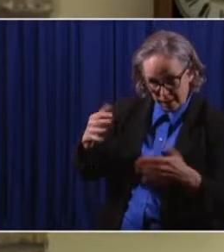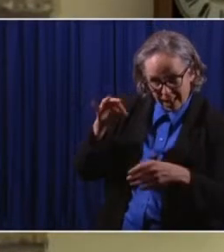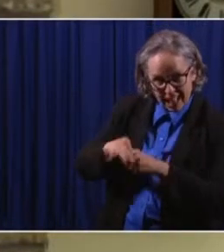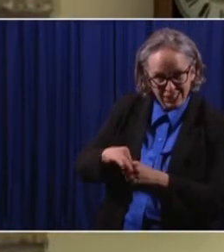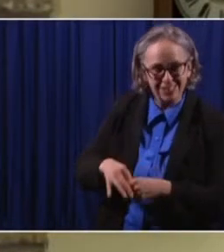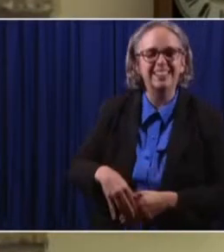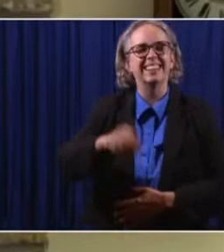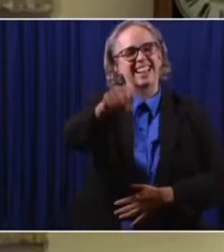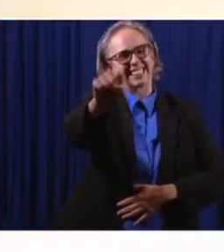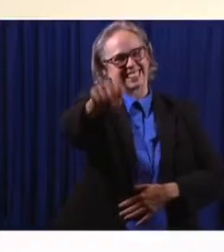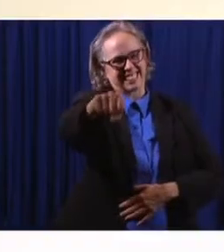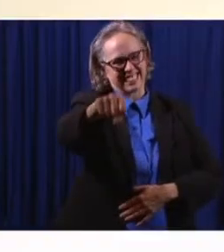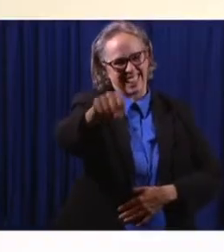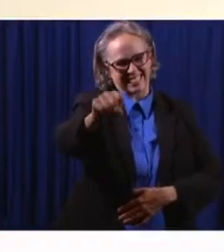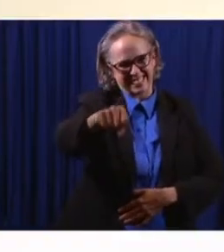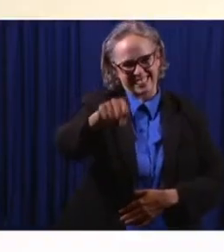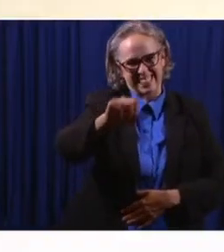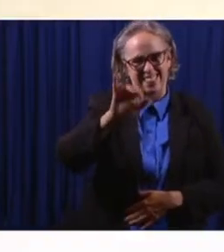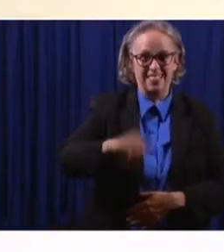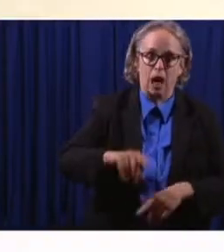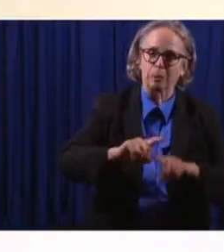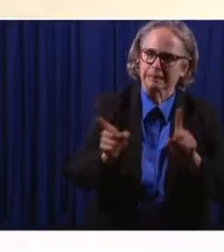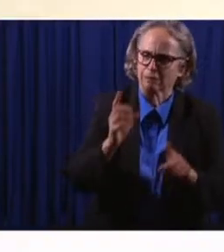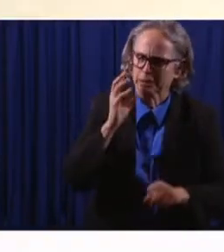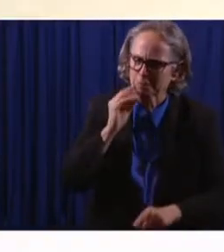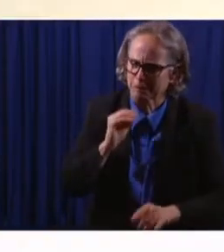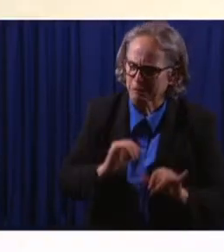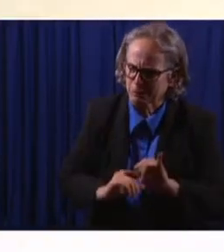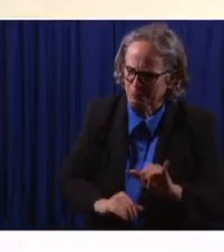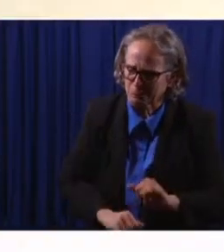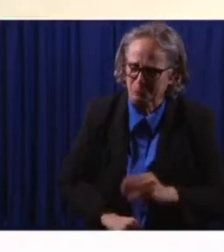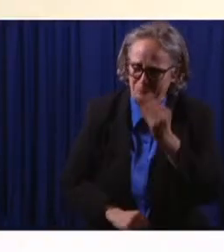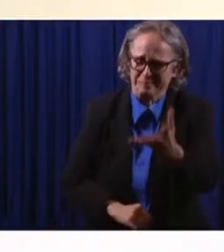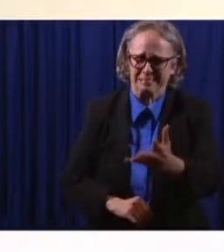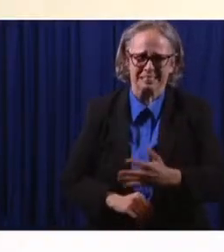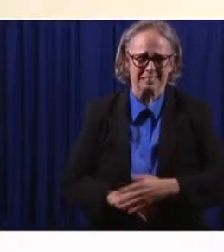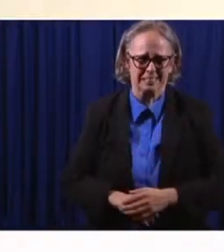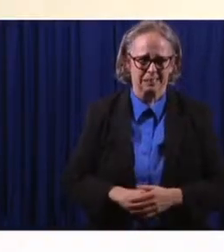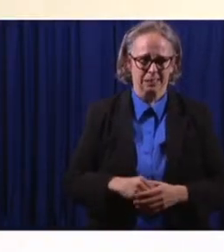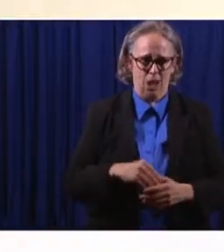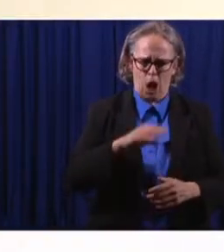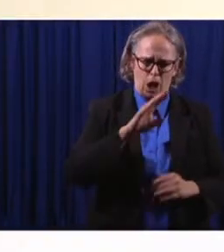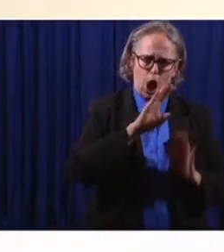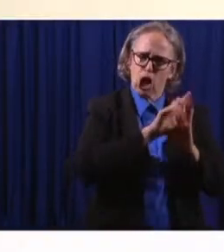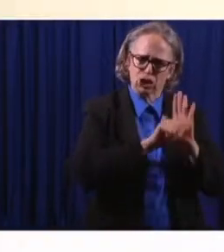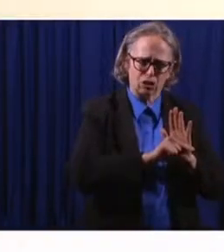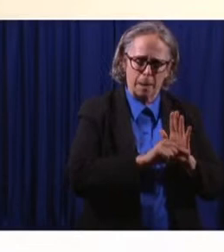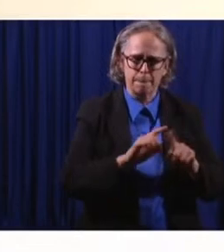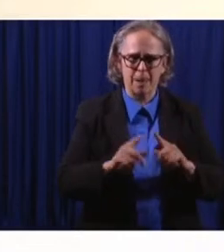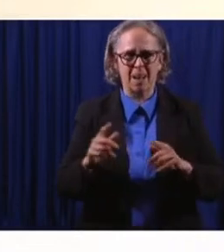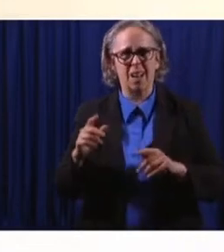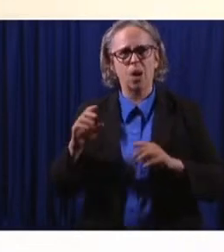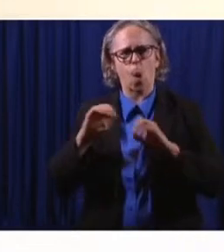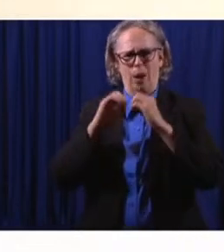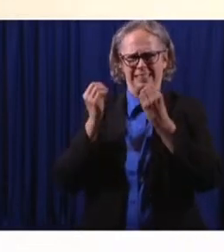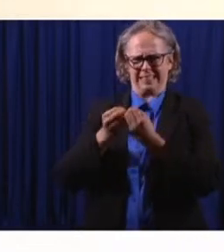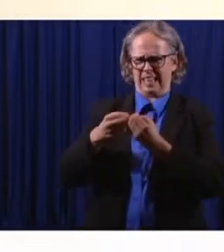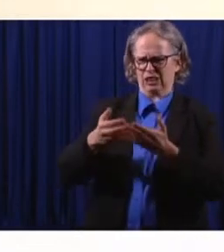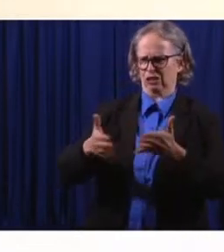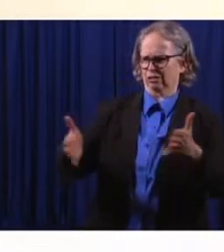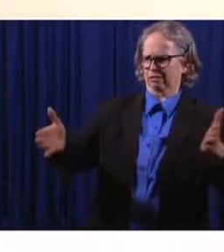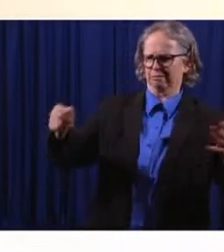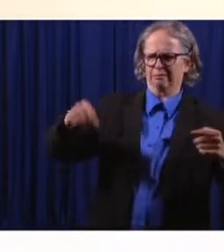that was definitely a change as well. A lot of not just the undergraduate student government, but organizations in general,